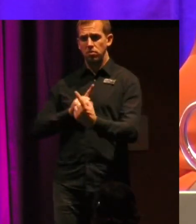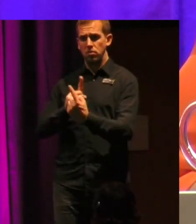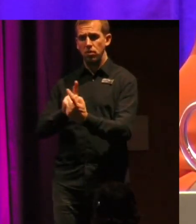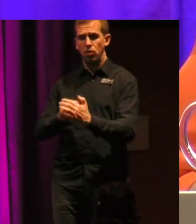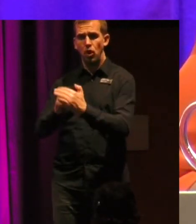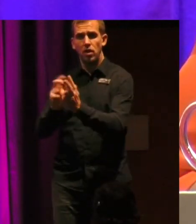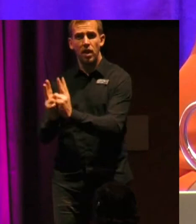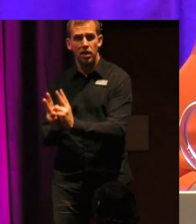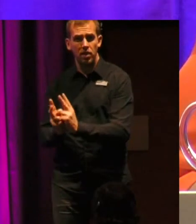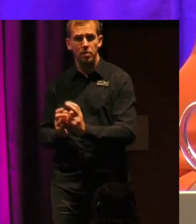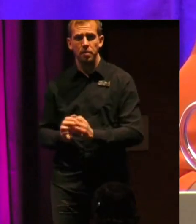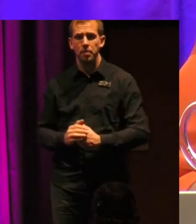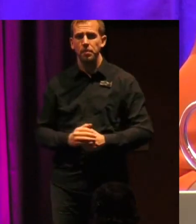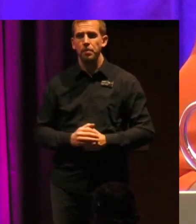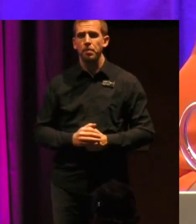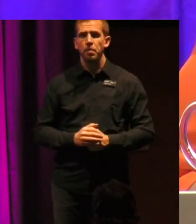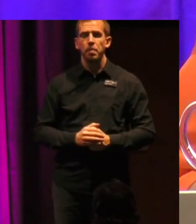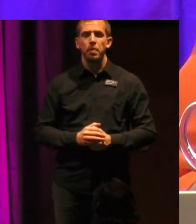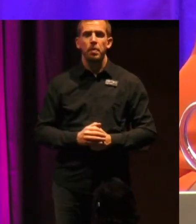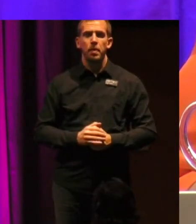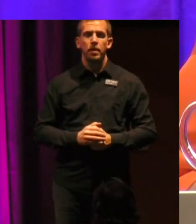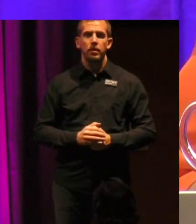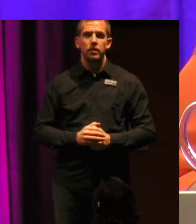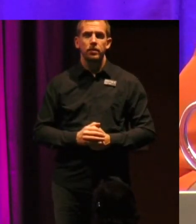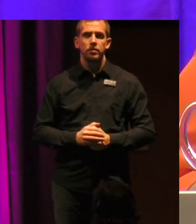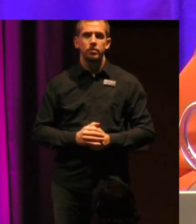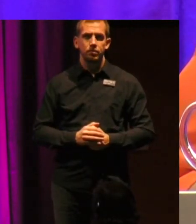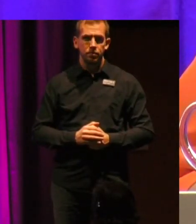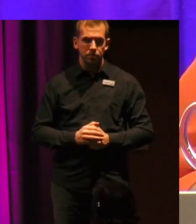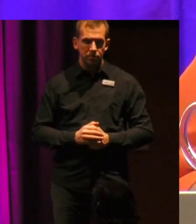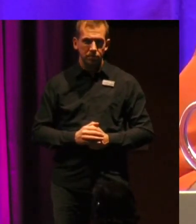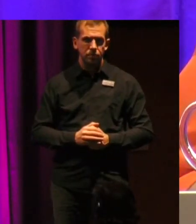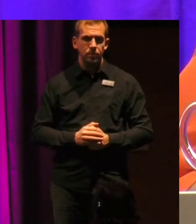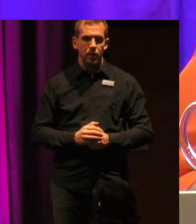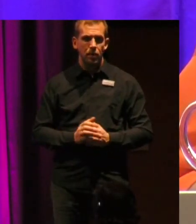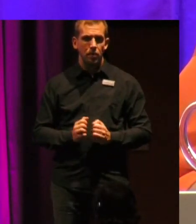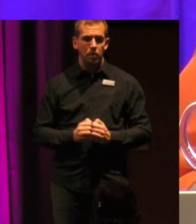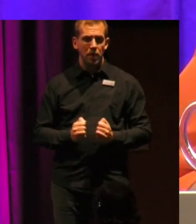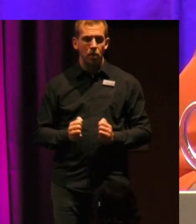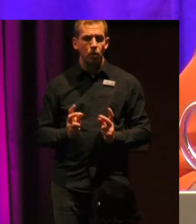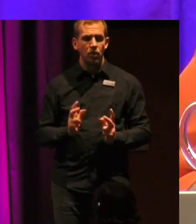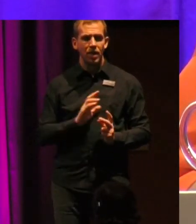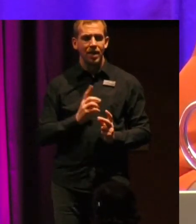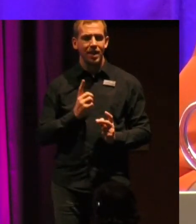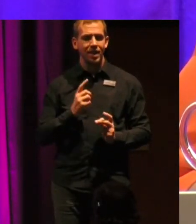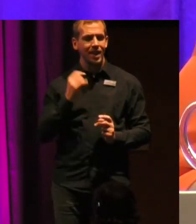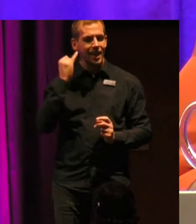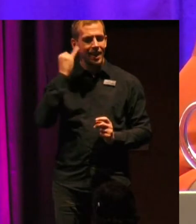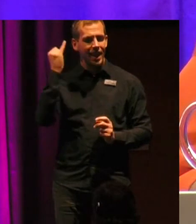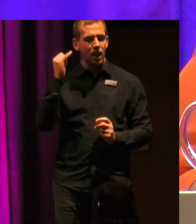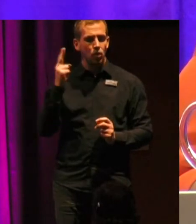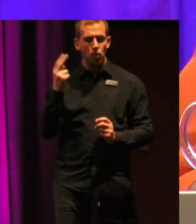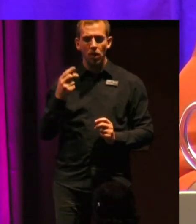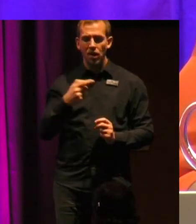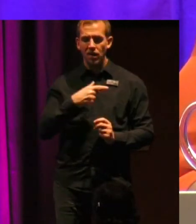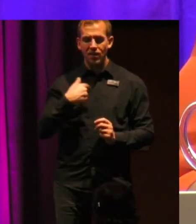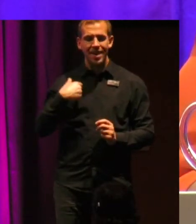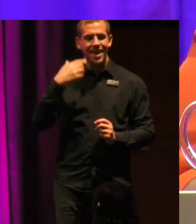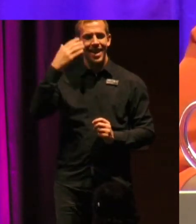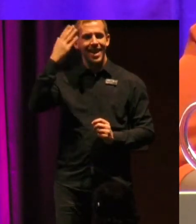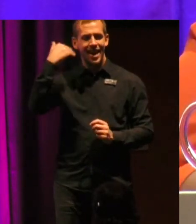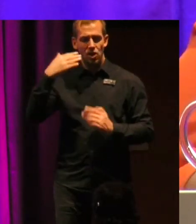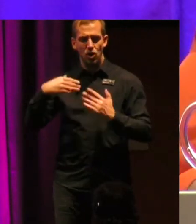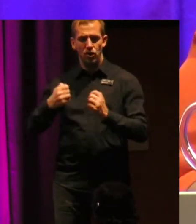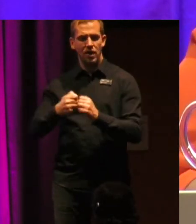I think, but also this idea that people can do the work. And so for a very long time, there